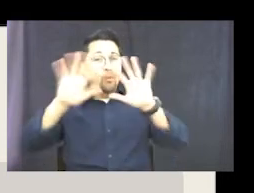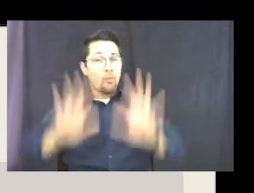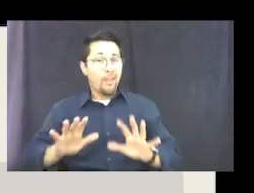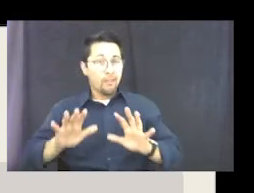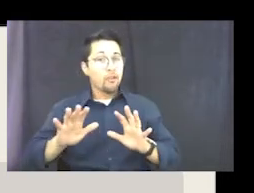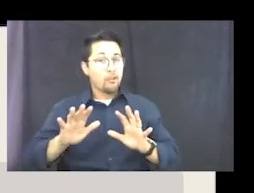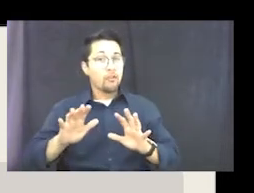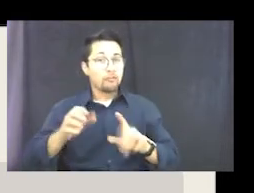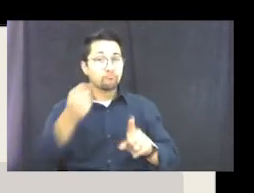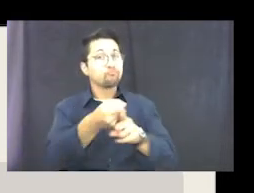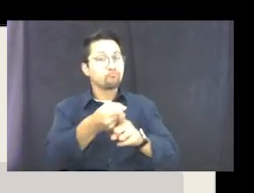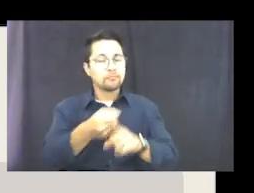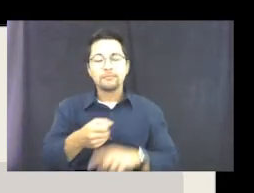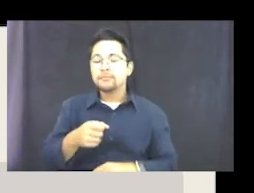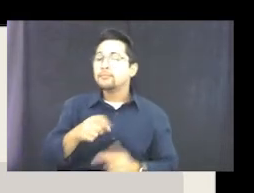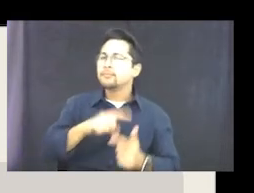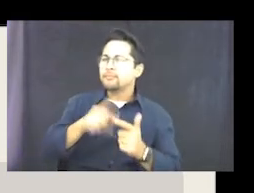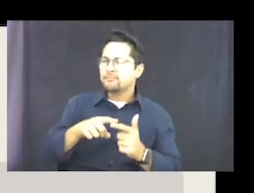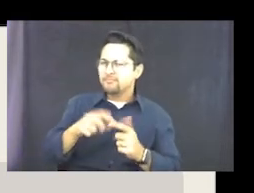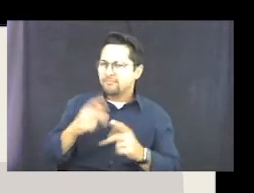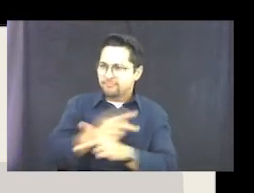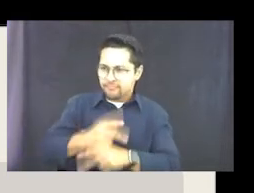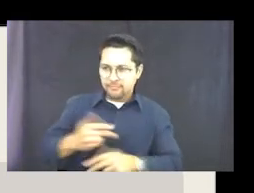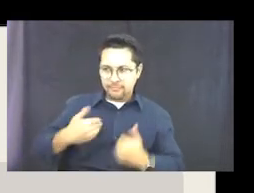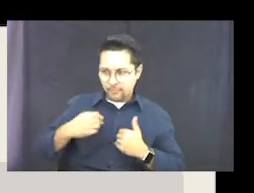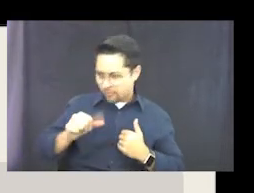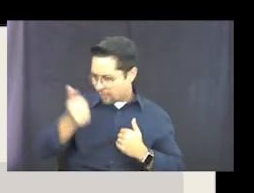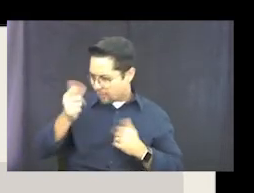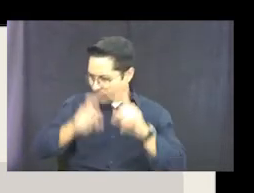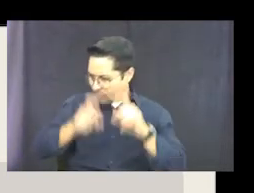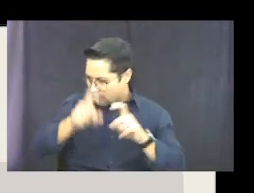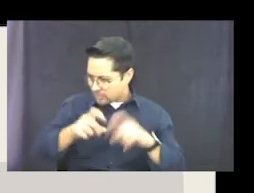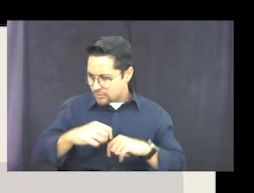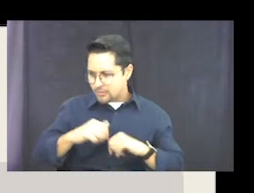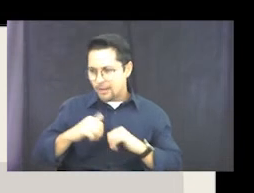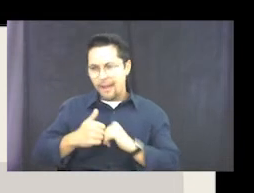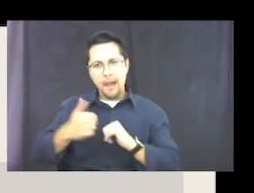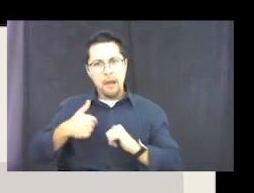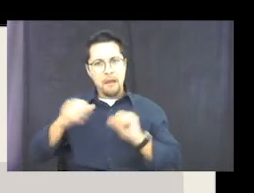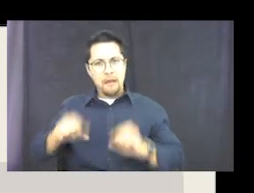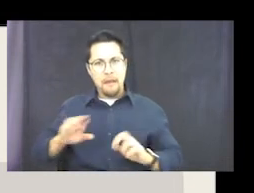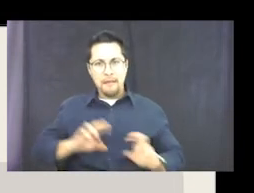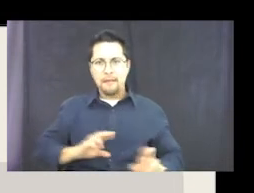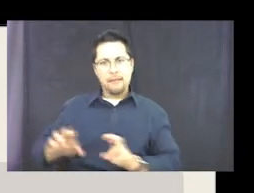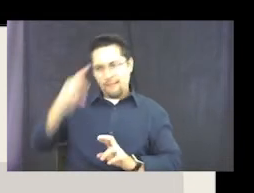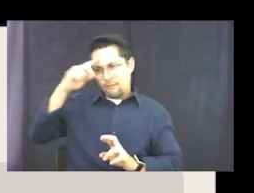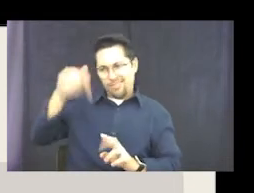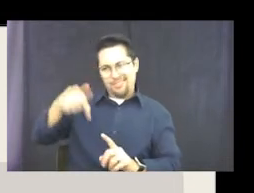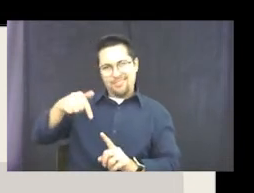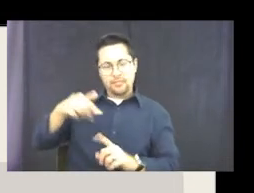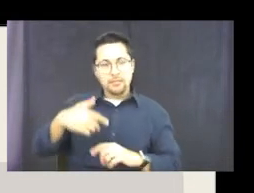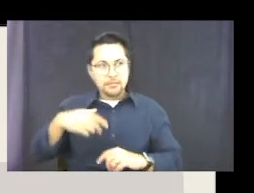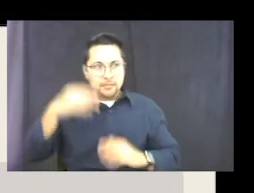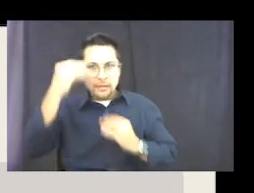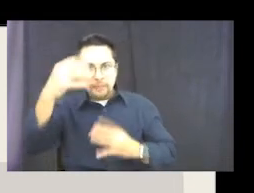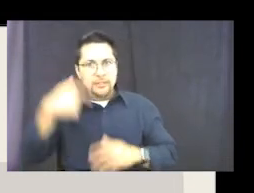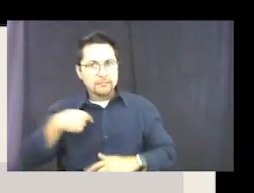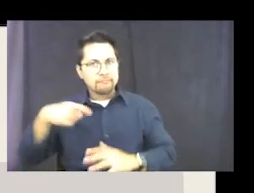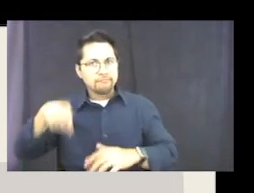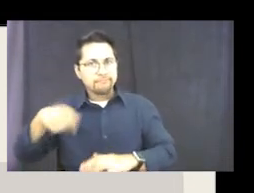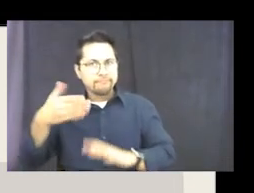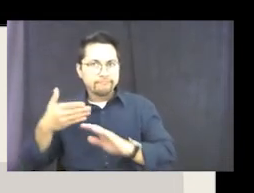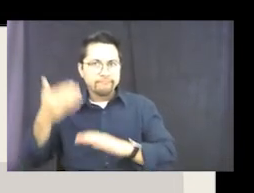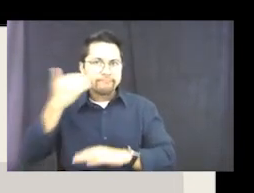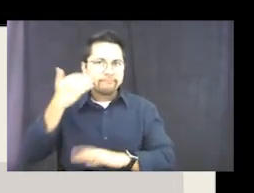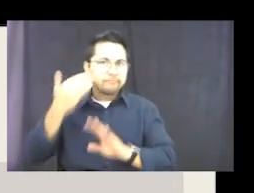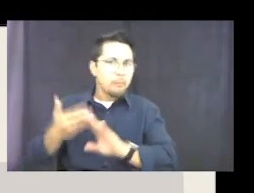complications. Then you need to see, do you still have questions, or how can I mentally get ready for this? Is there information I need to be aware of before?